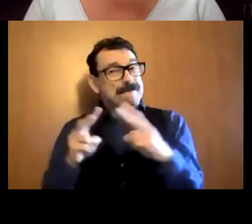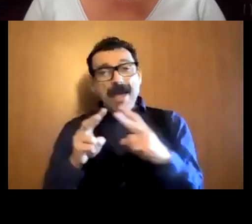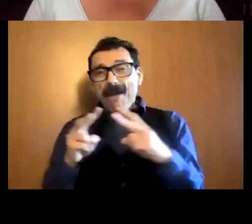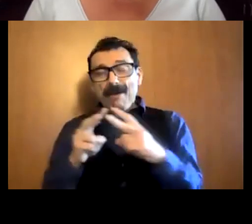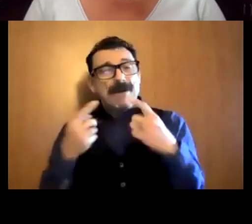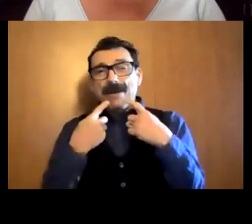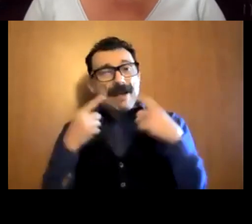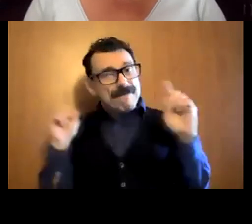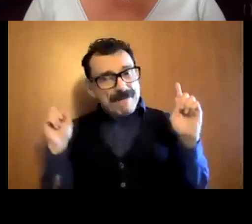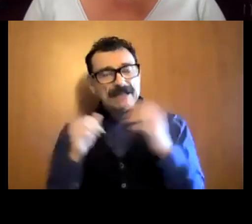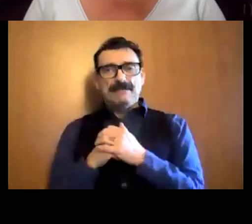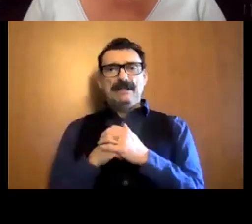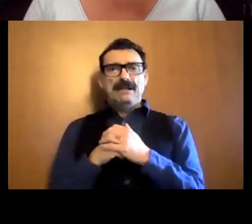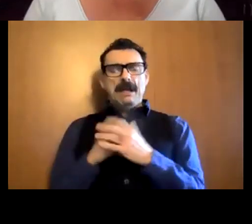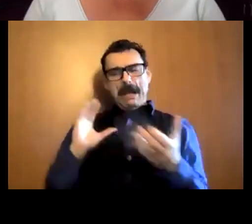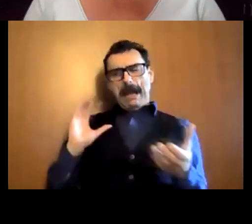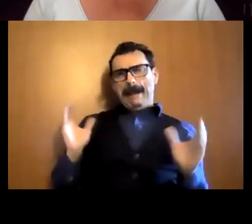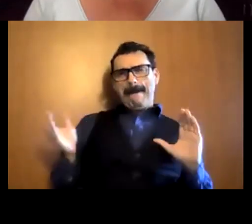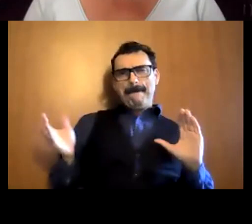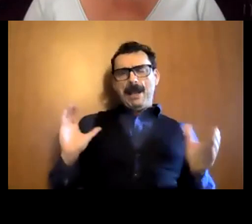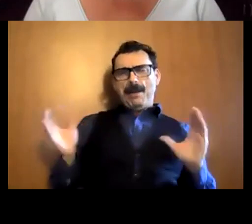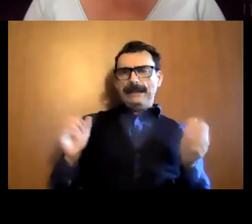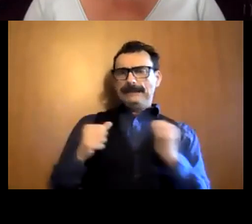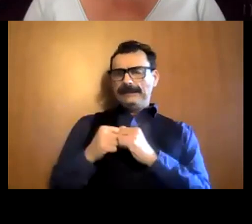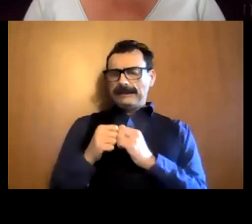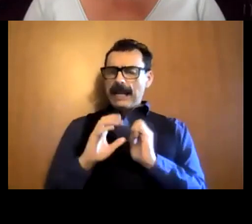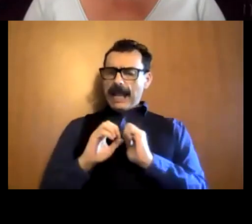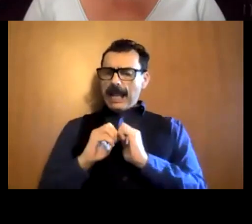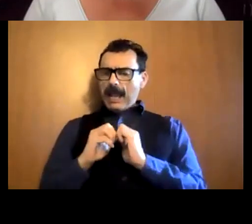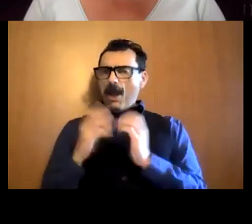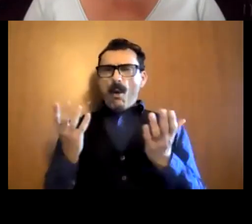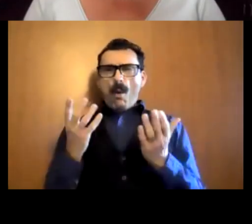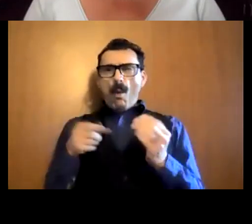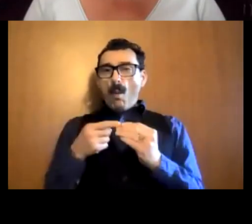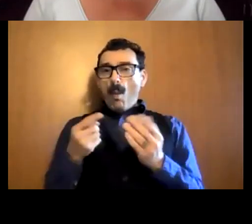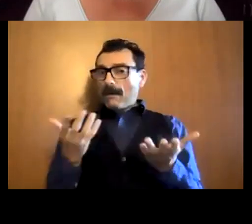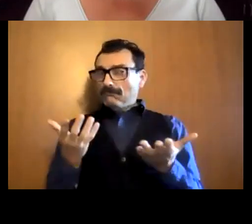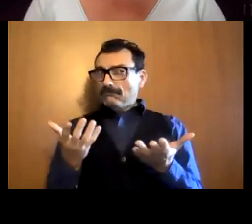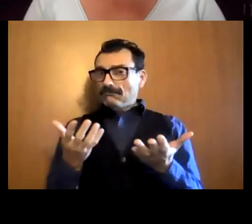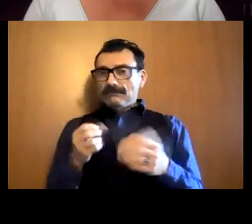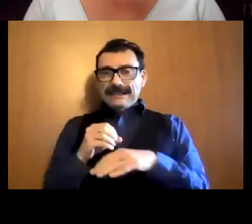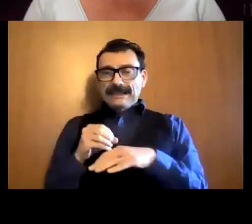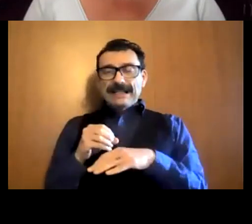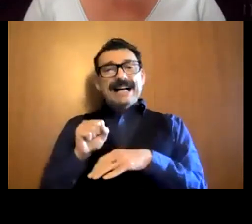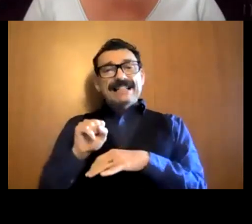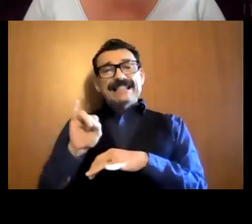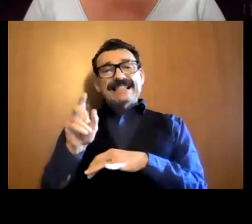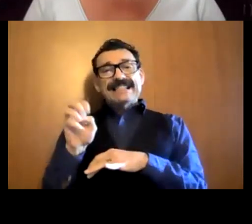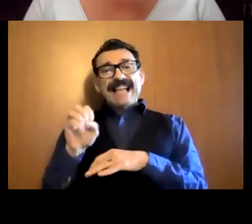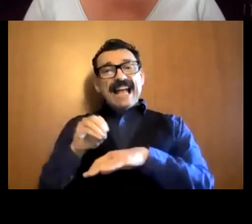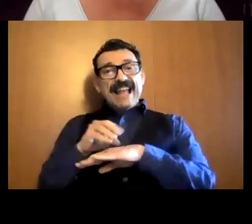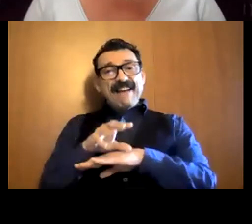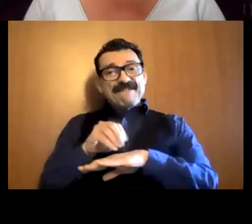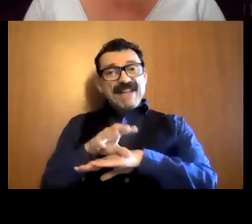of weighing that against, and potential side effects, having a fever for a day or two maybe, or having